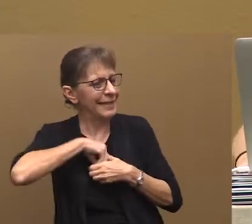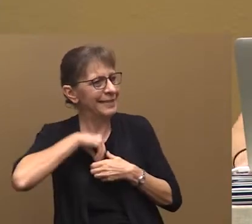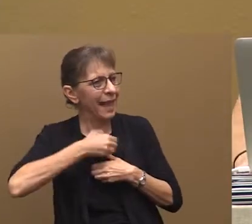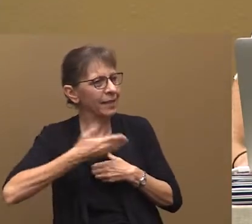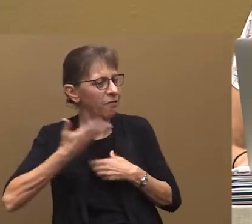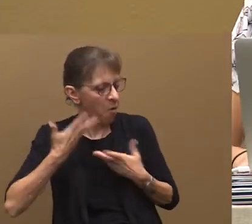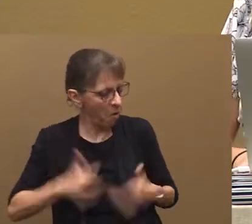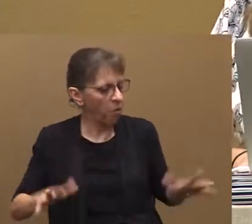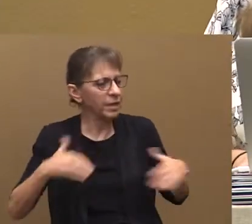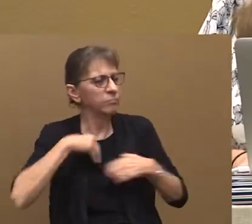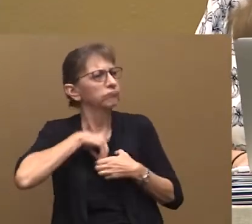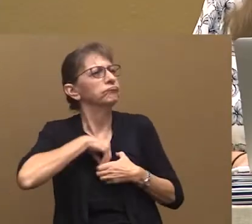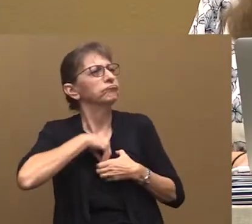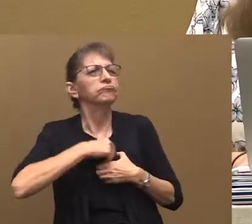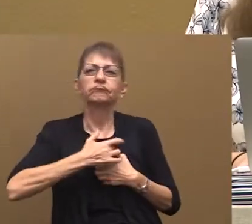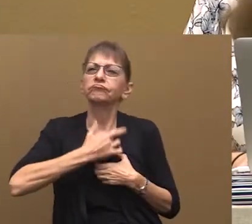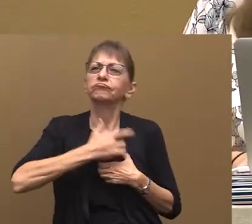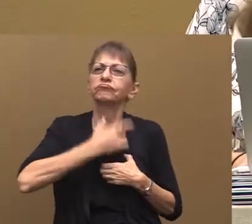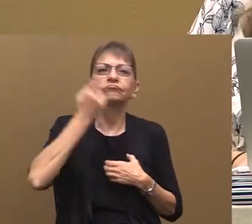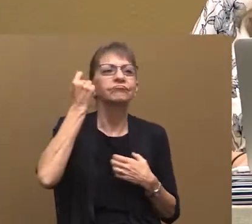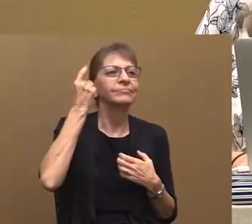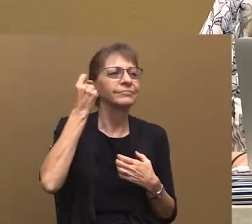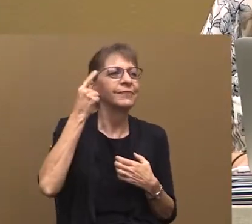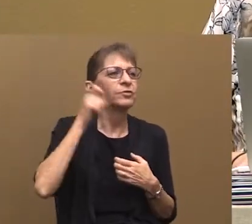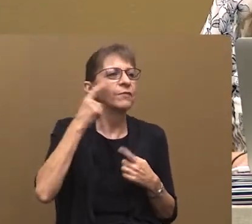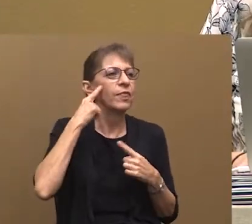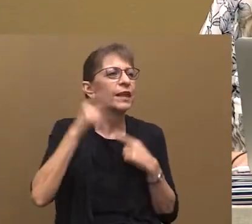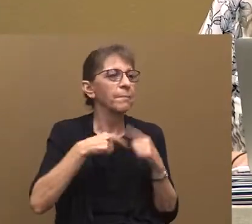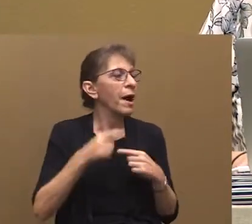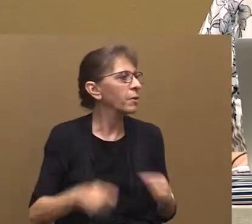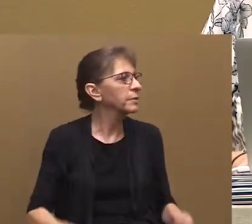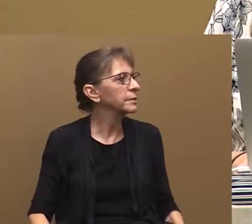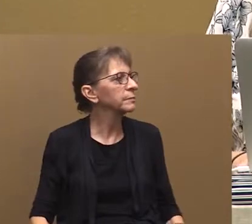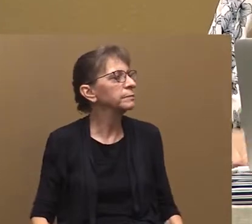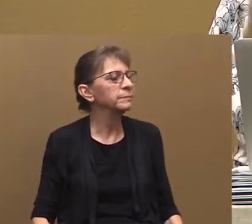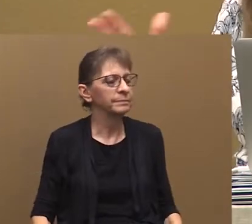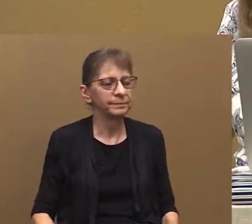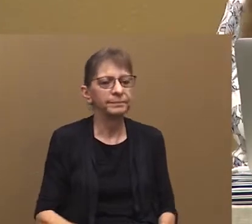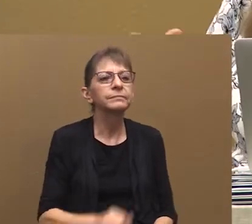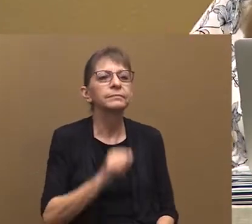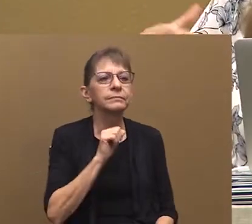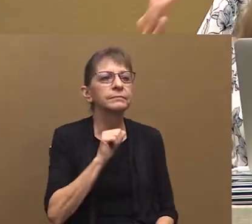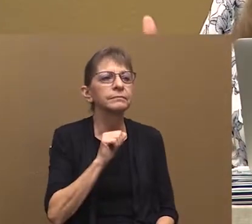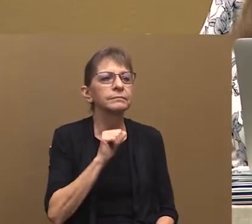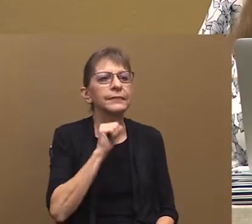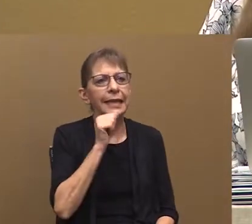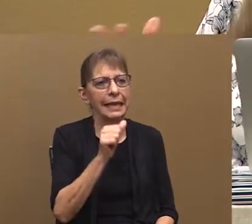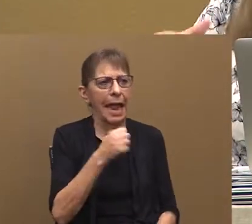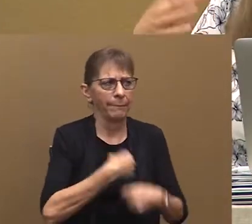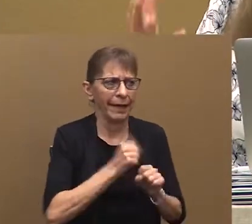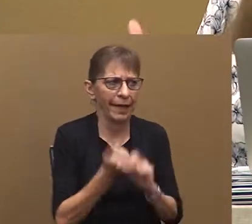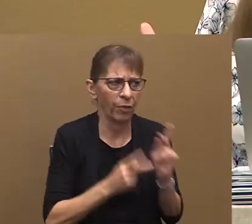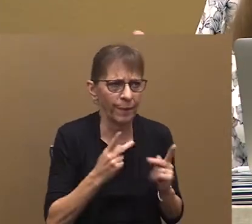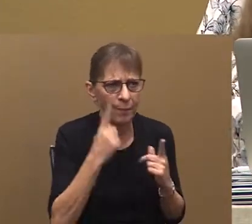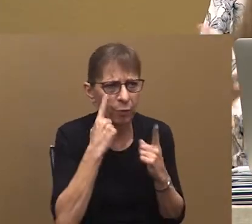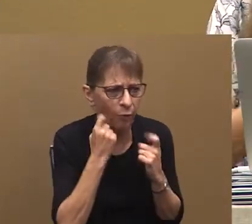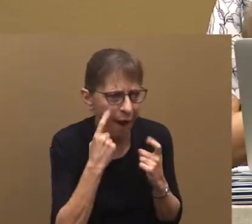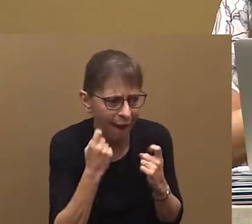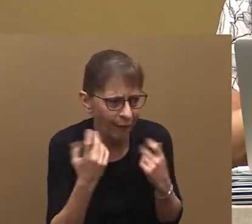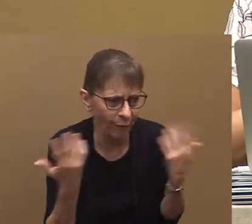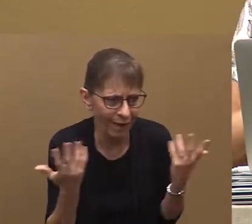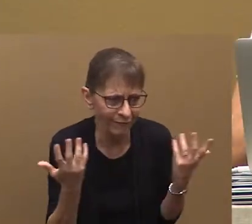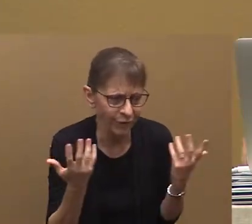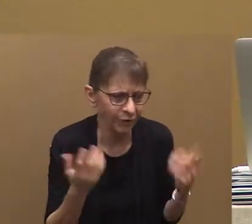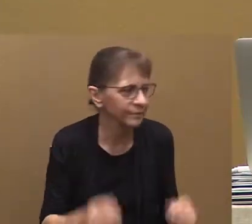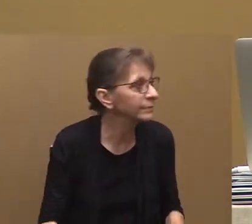that you probably need to think about. Not letting other people see you cry or whatever it might